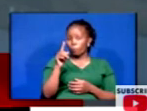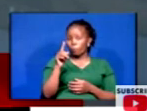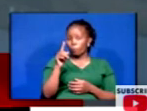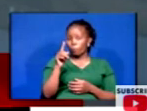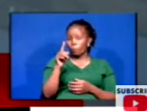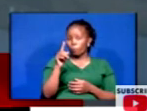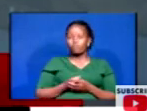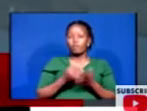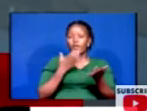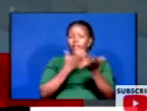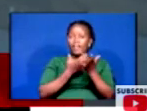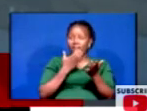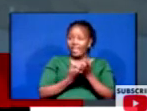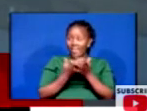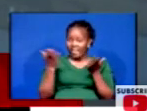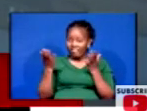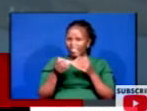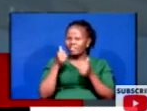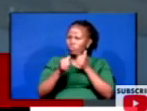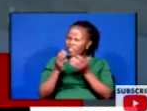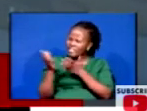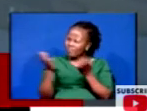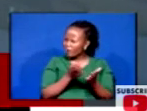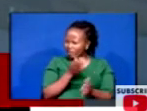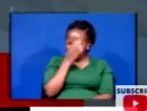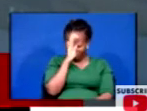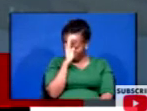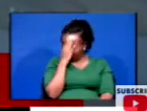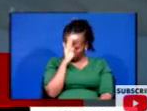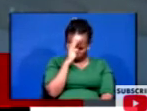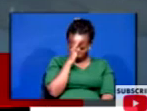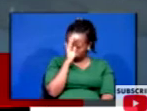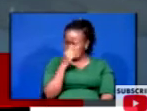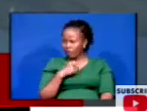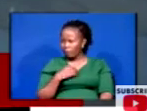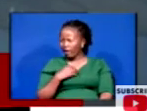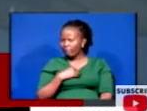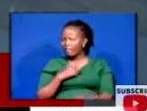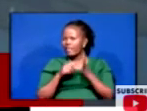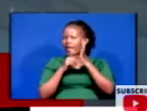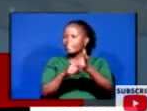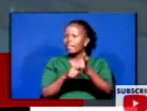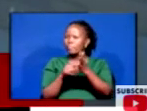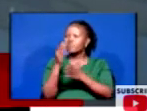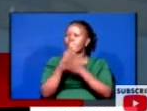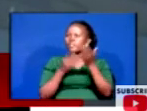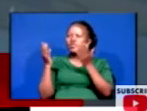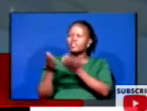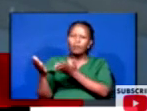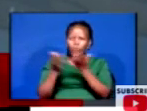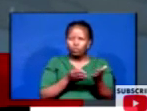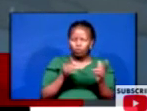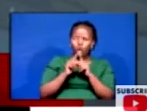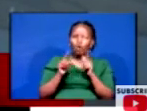that actually questionable. So, for instance, there were some evidence that was being presented, and even John Githongo did